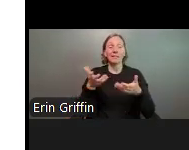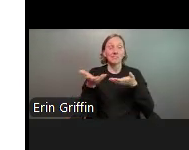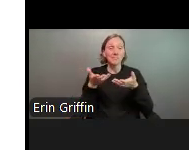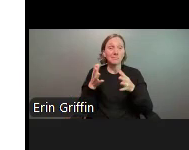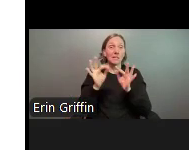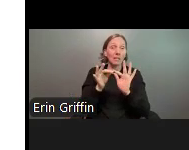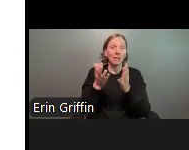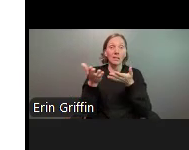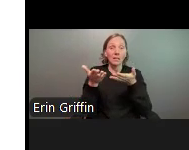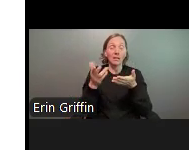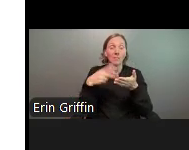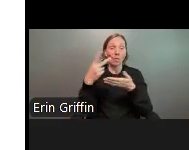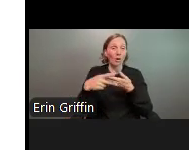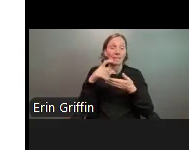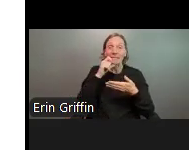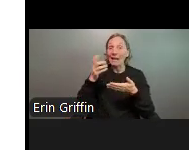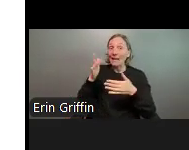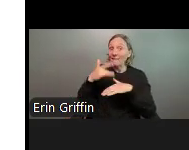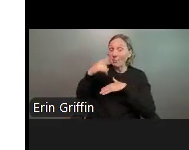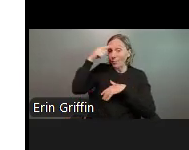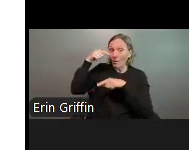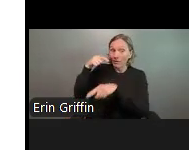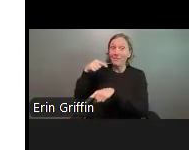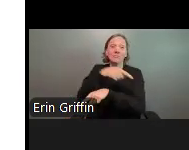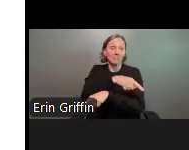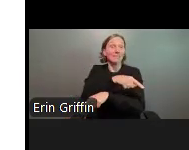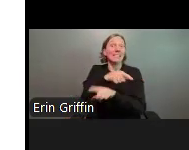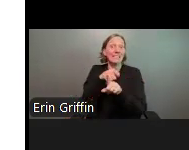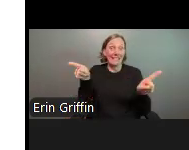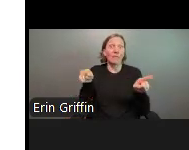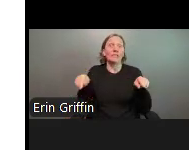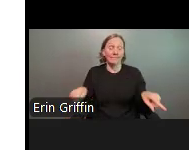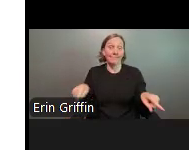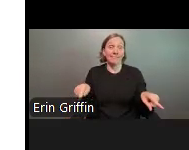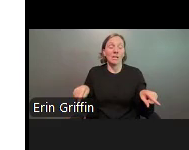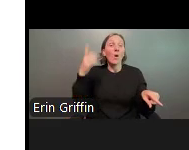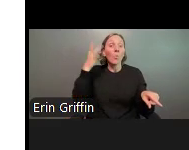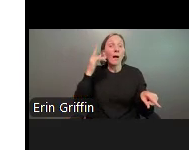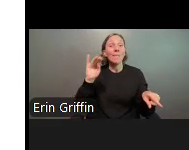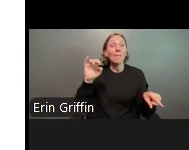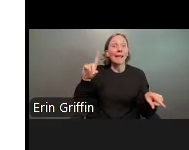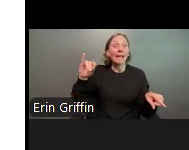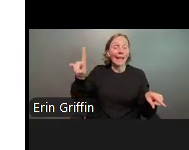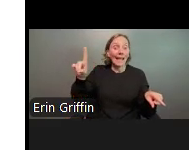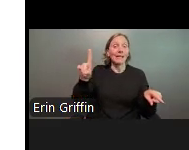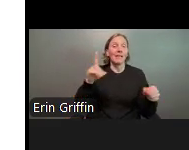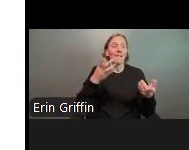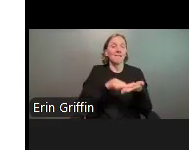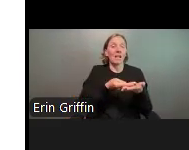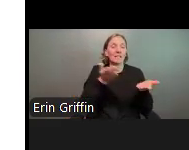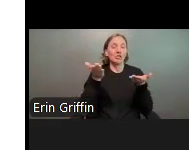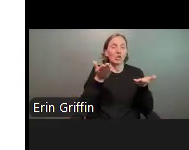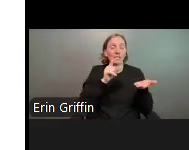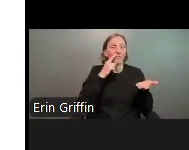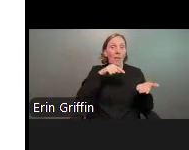will not be available for this population. And that is because it is a Medicaid funded service. So we have worked